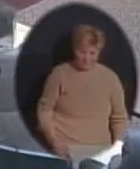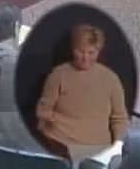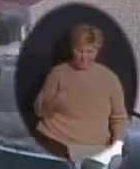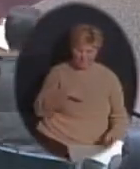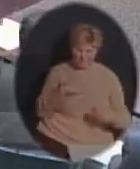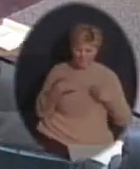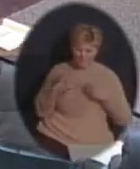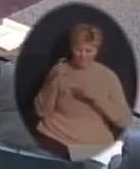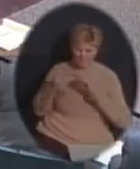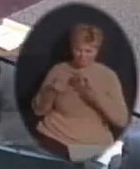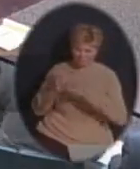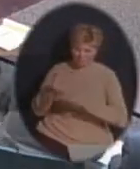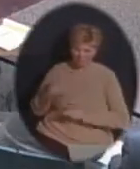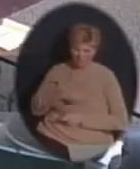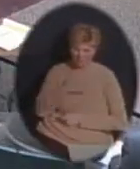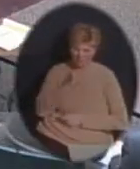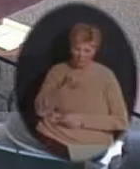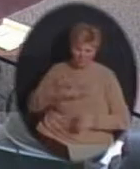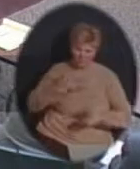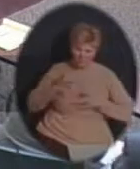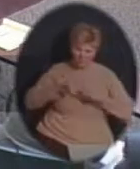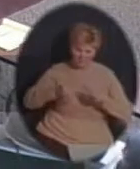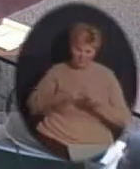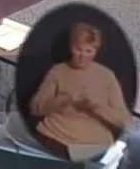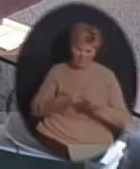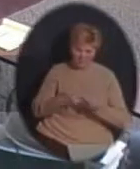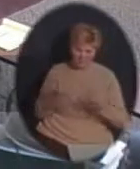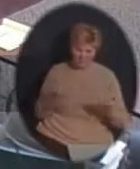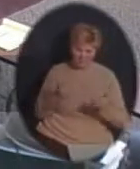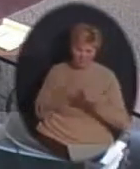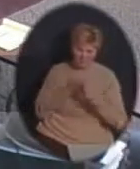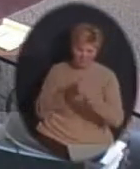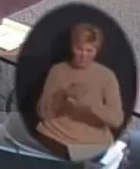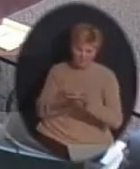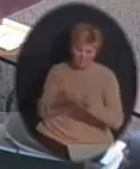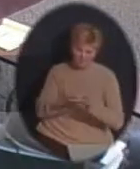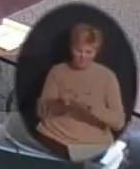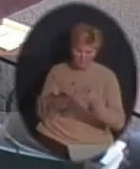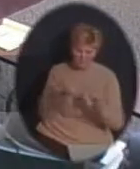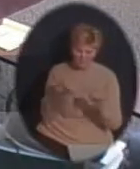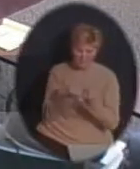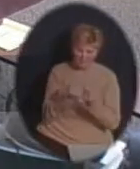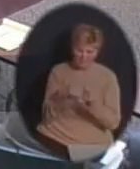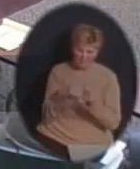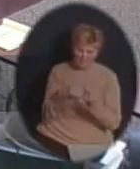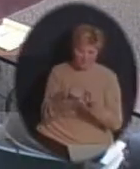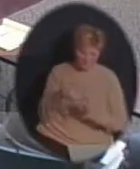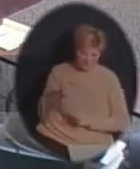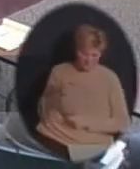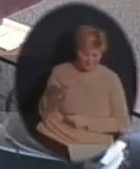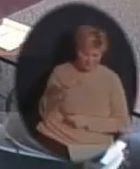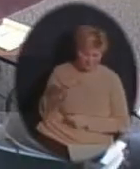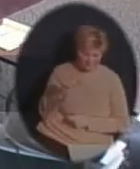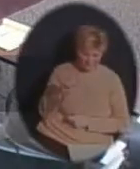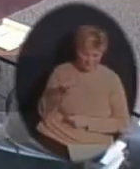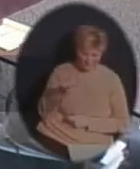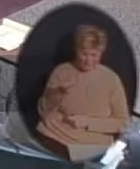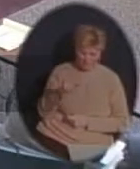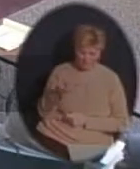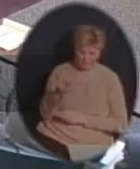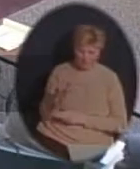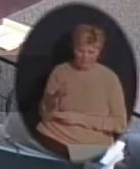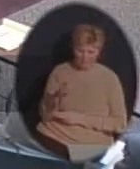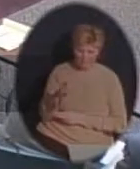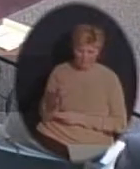to recognize the lead writing team, Allison Banikowski, our Associate Superintendent of Teaching and Learning, Carolyn Good, Project